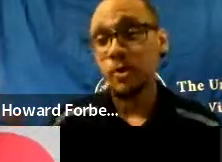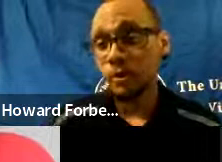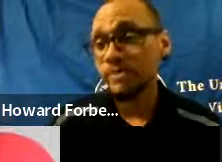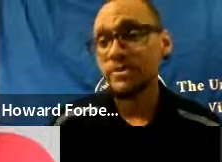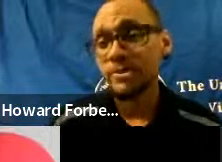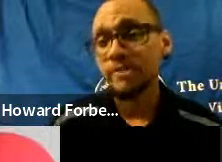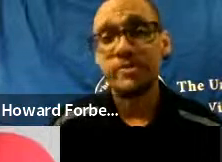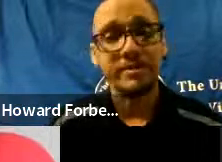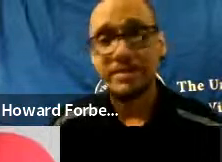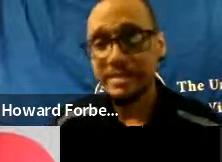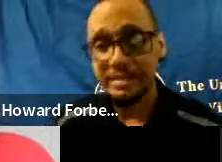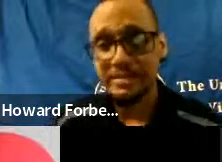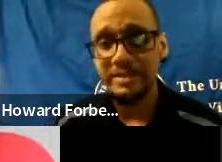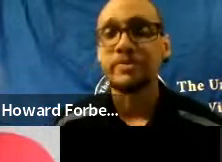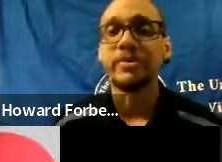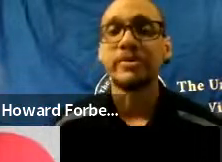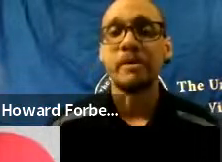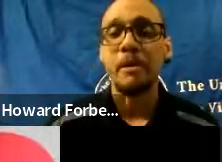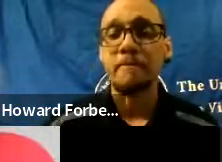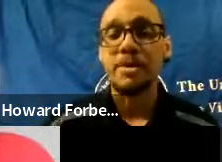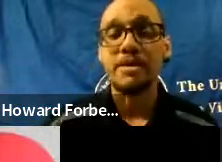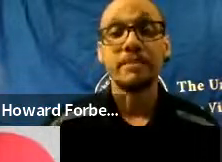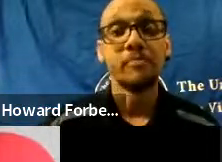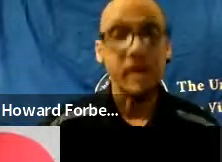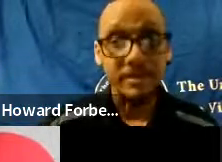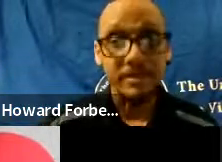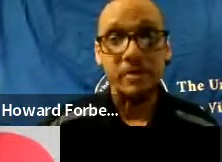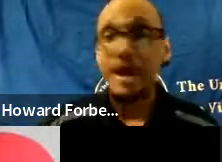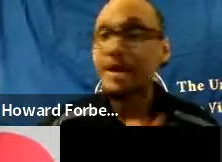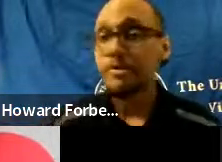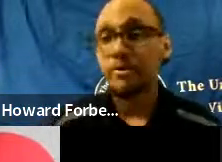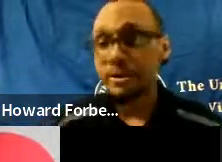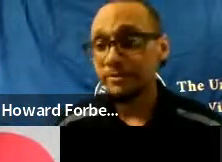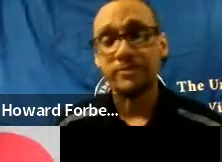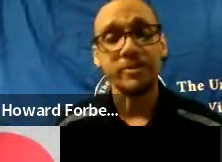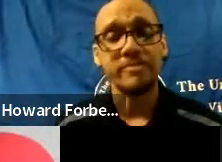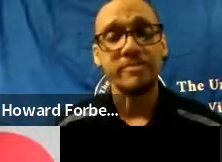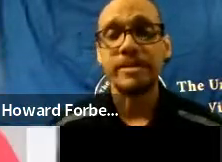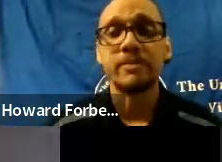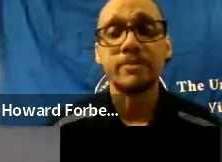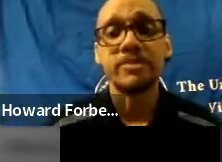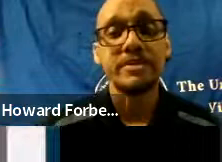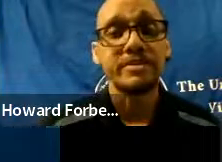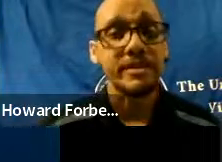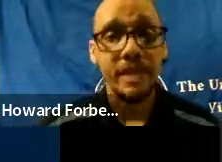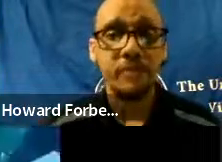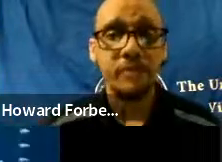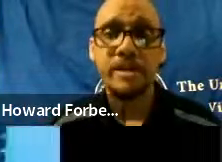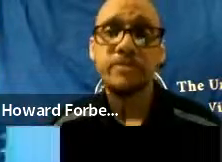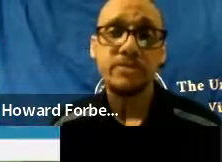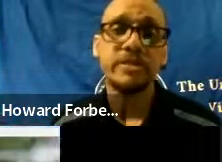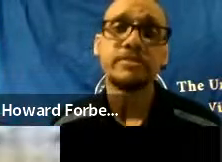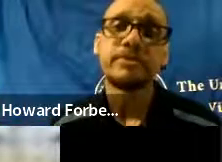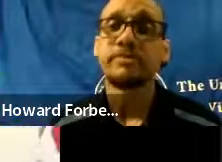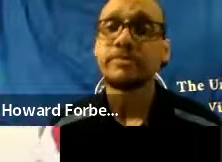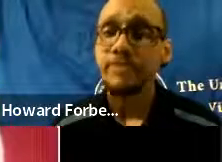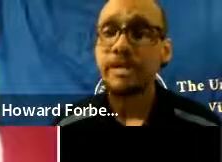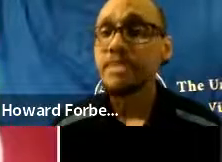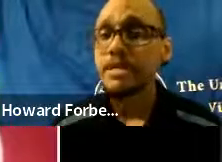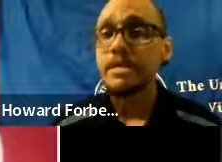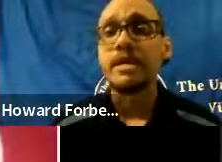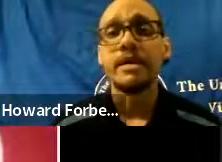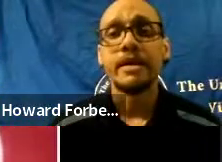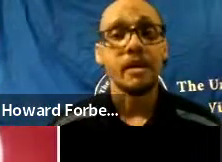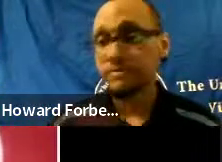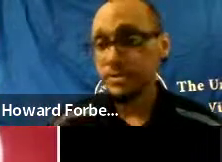So Coral Reef Discovery Week doesn't exist anymore. But, I am grateful for the many opportunities that program was able to